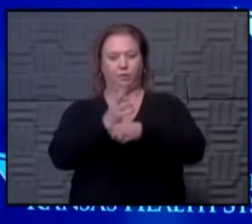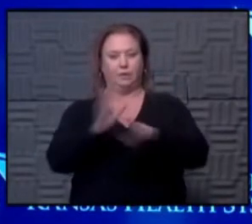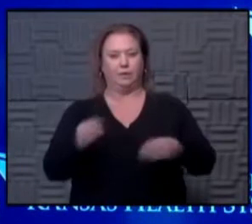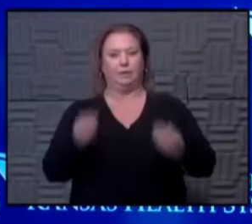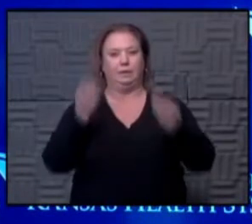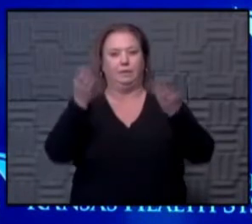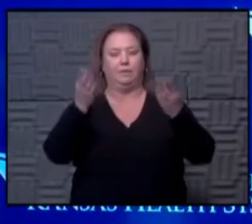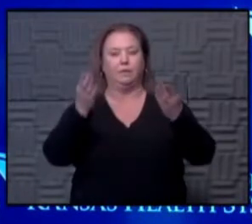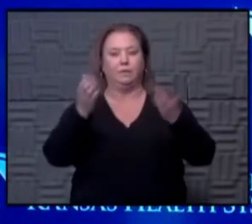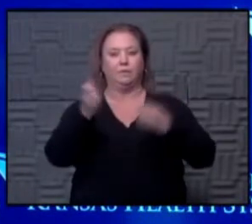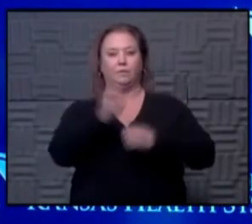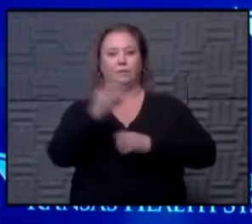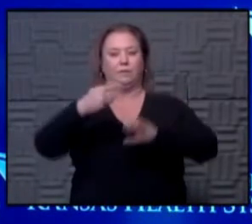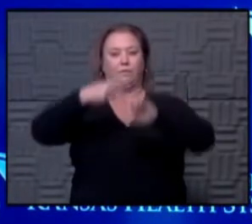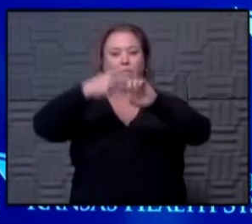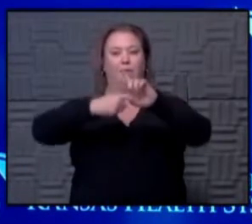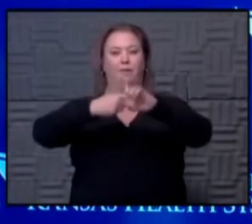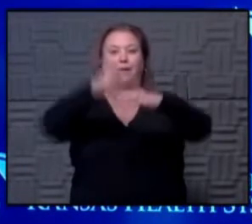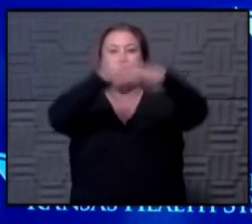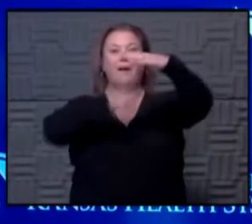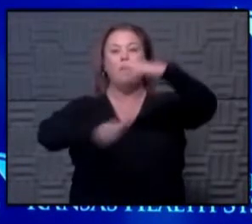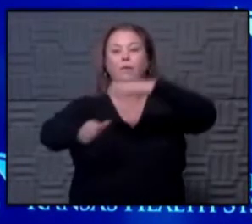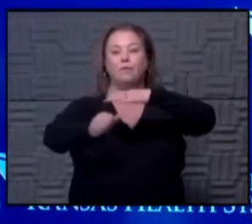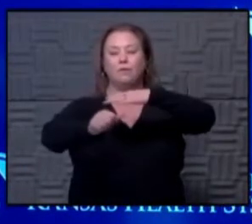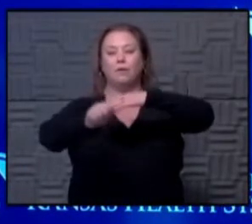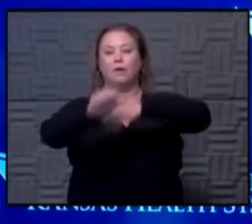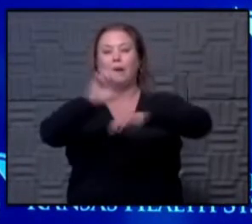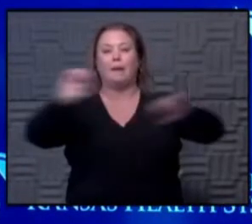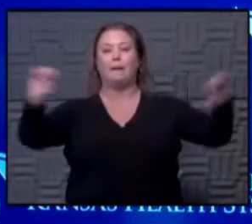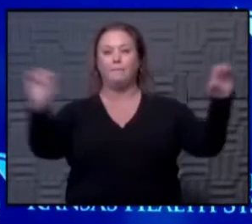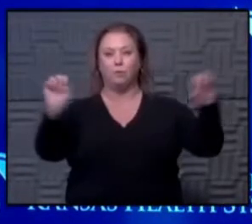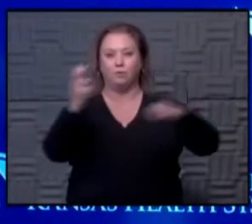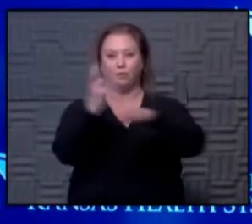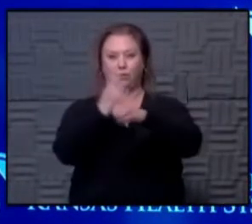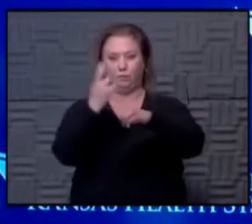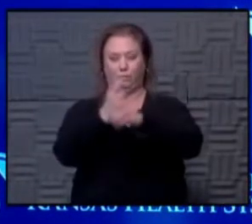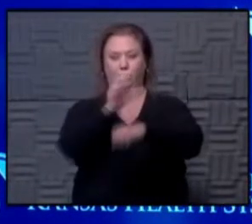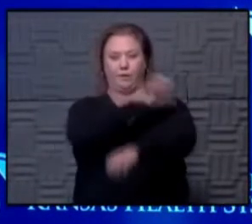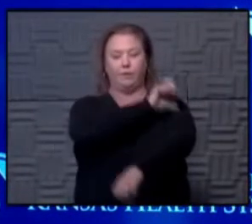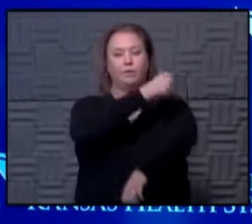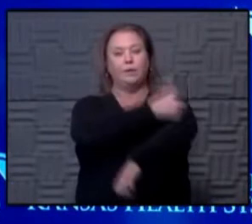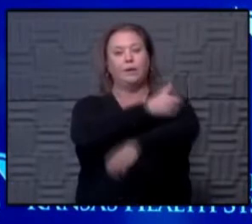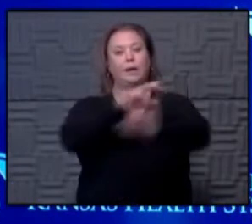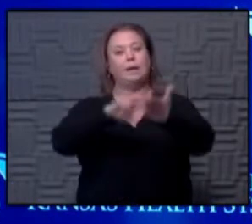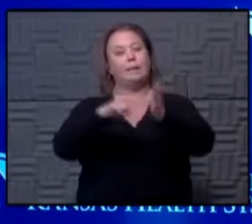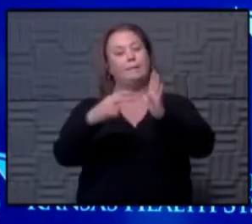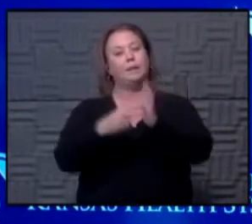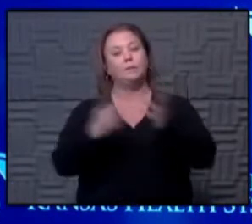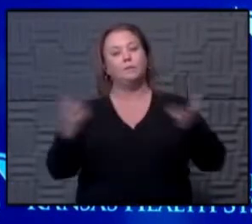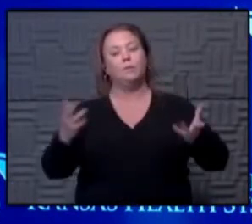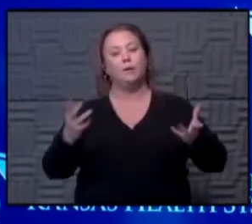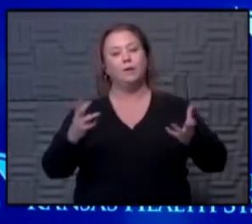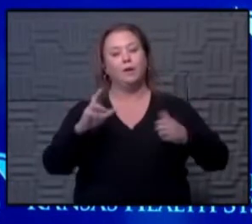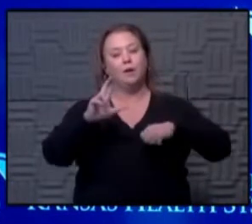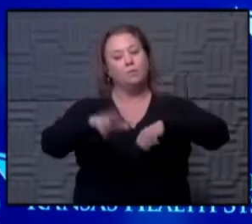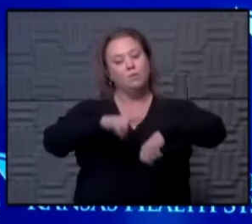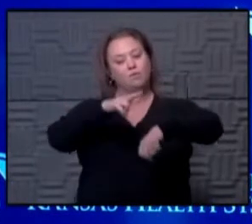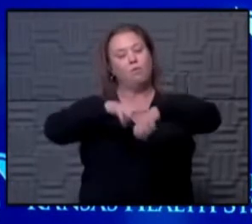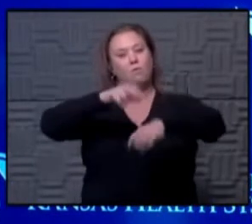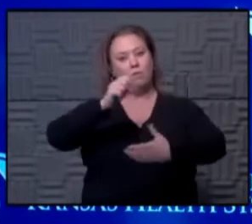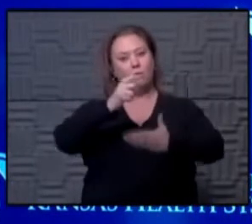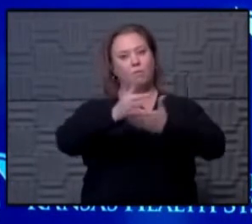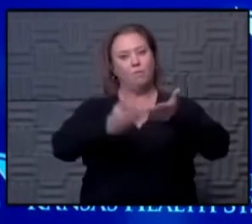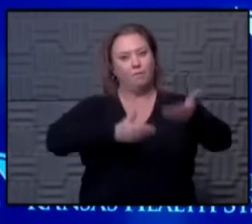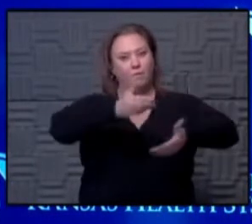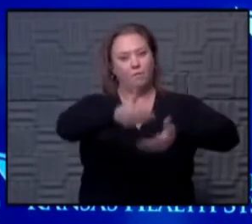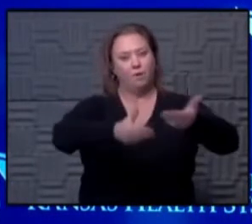administered for the next several months under an emergency use authorization, what that actually means is that the full data set and the normal approval